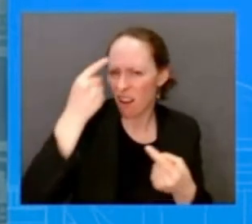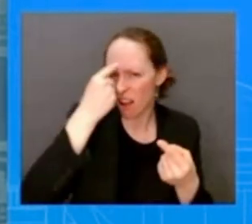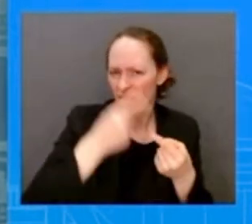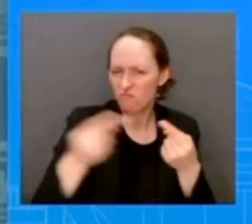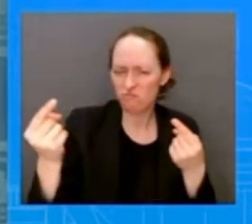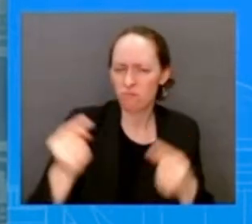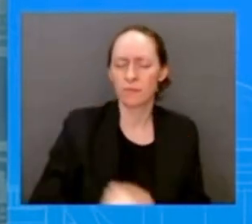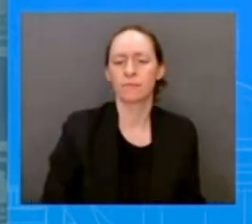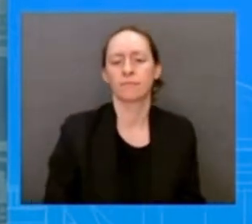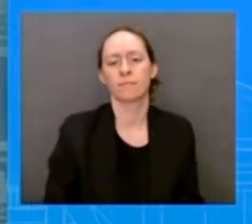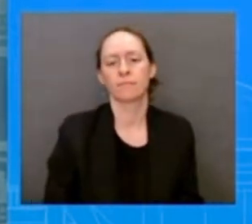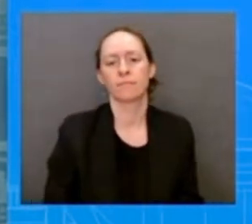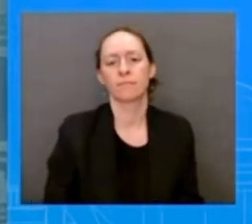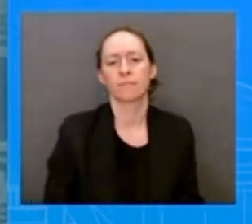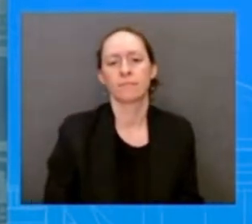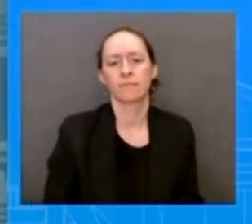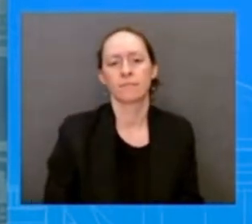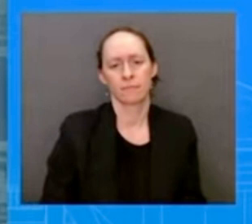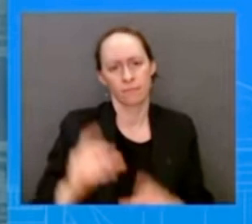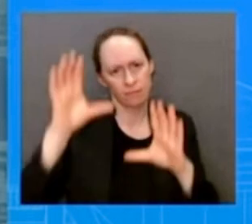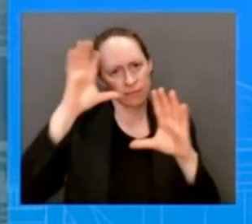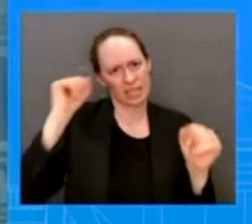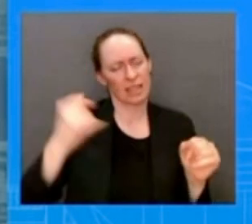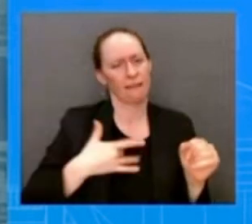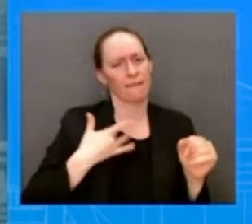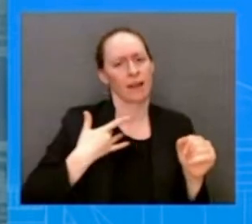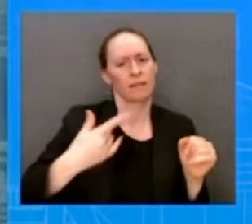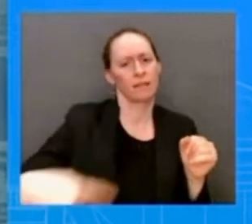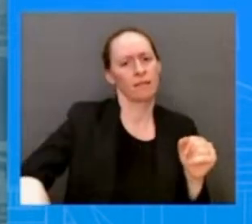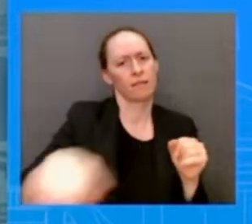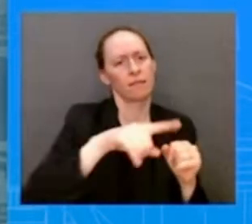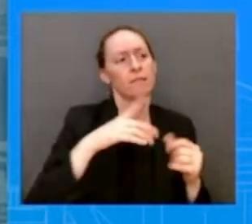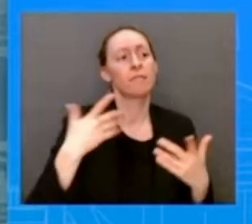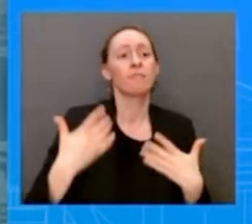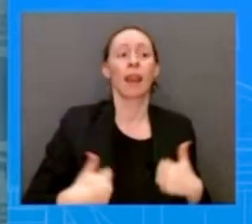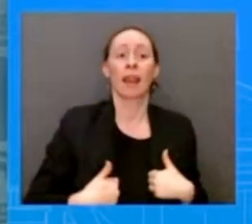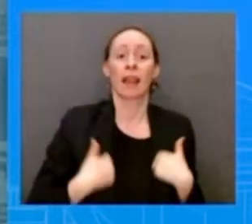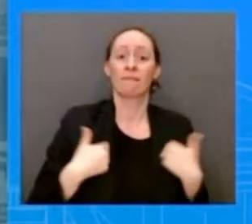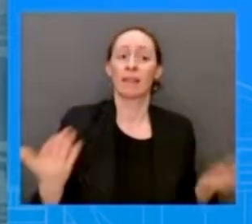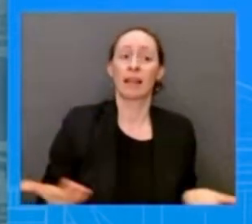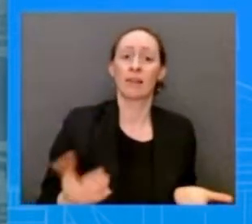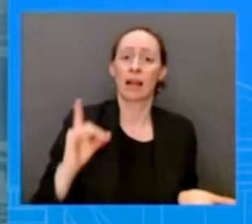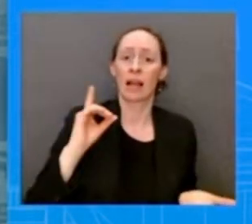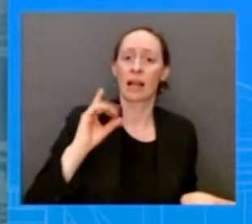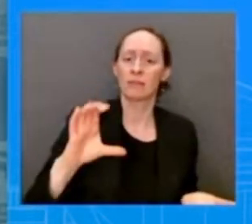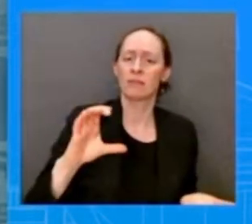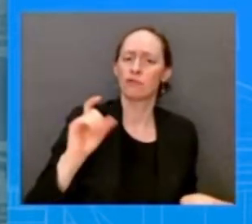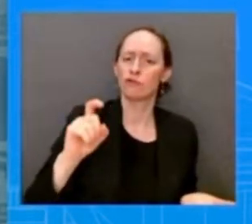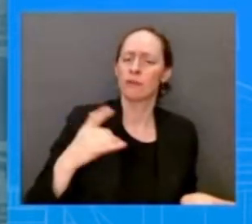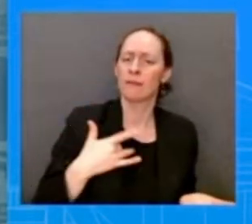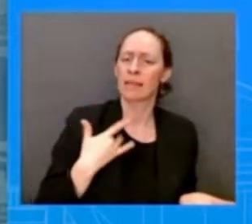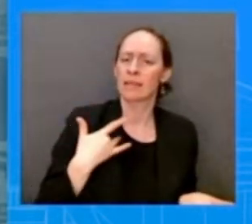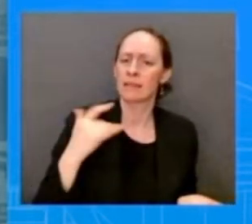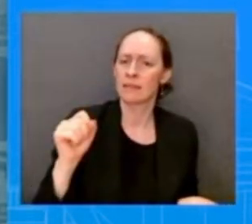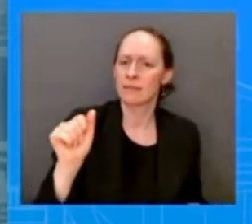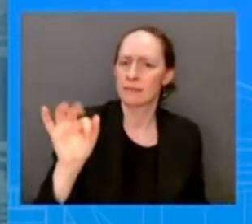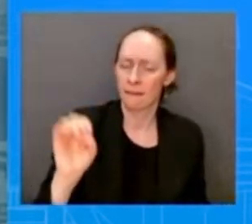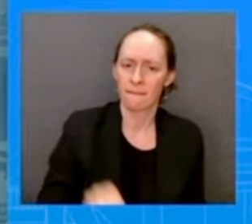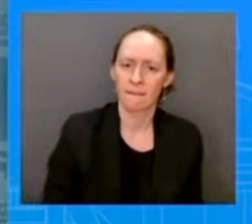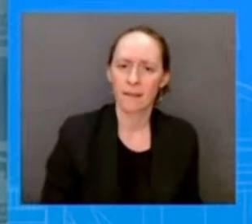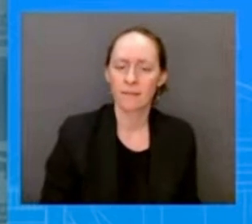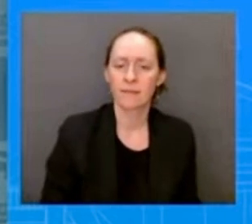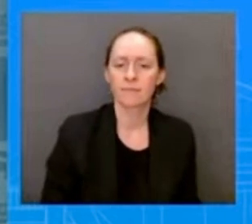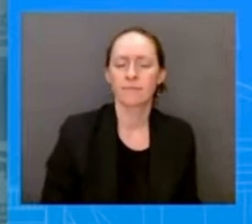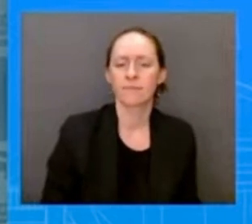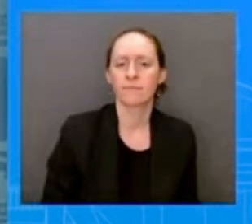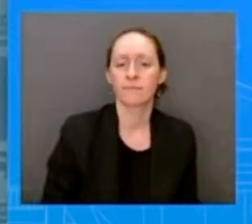They deserve to feel like as if they are going to be safe. We've talked about, just last week, we talked about how the president